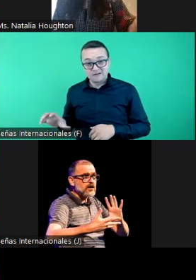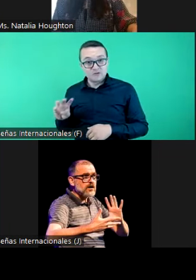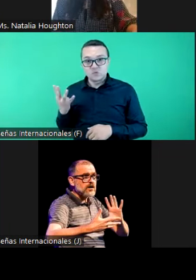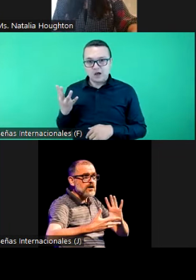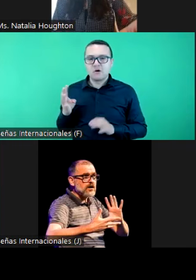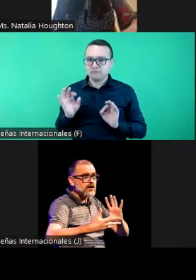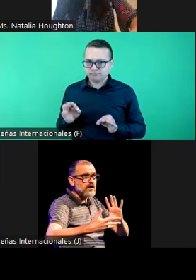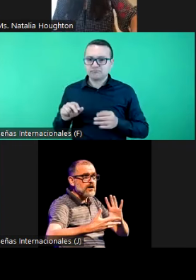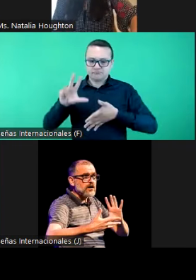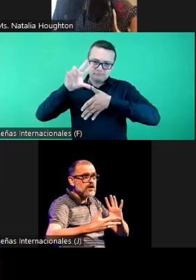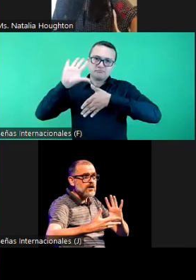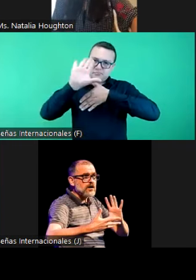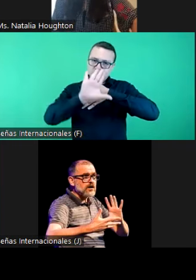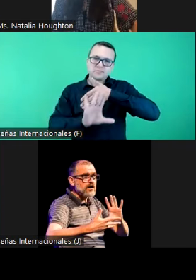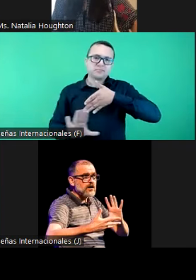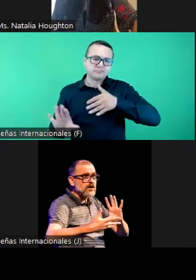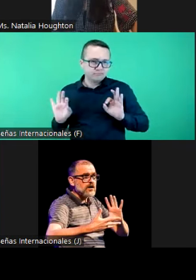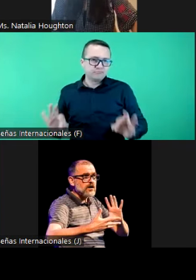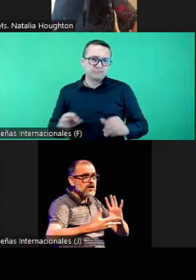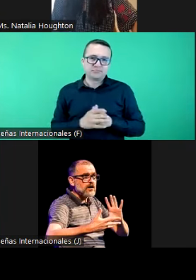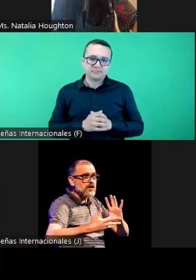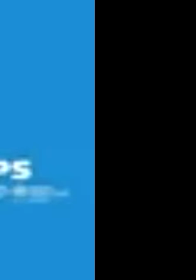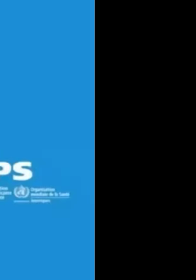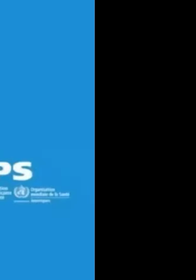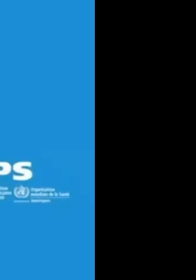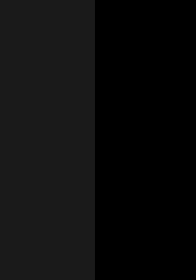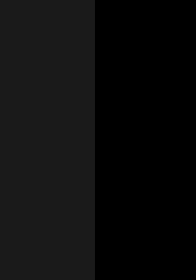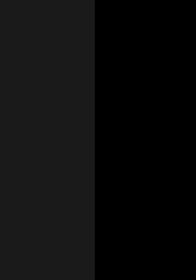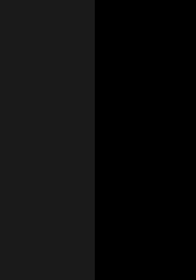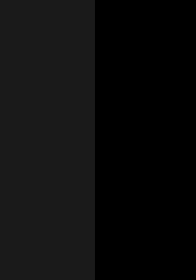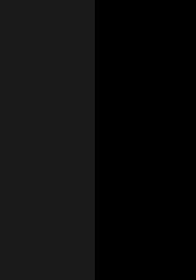the dialogue in these 4 countries, but in all countries of the region.